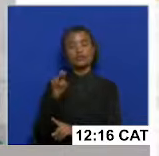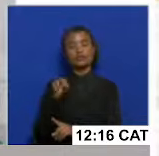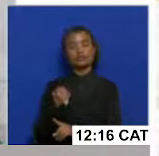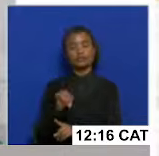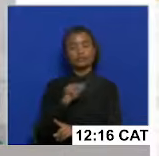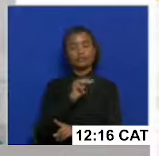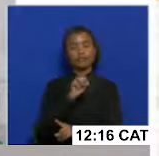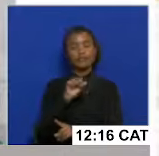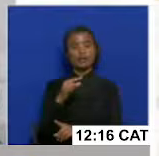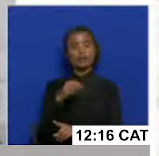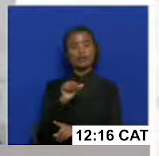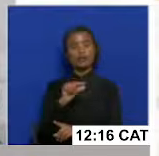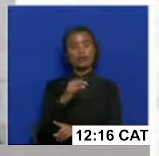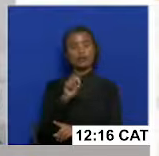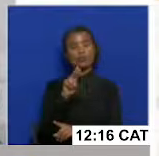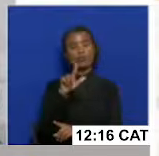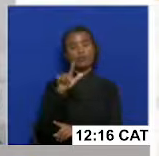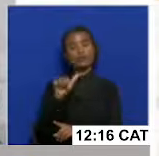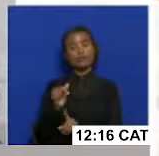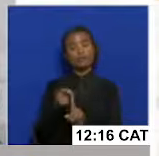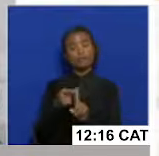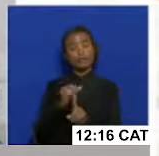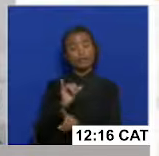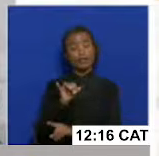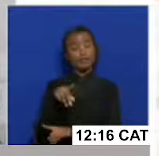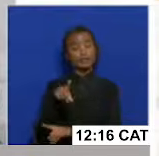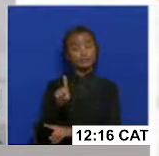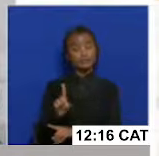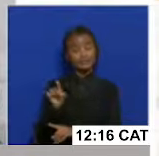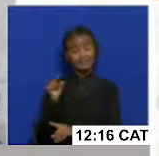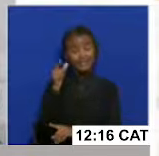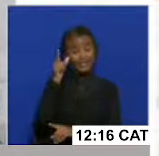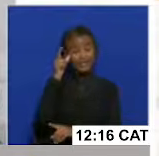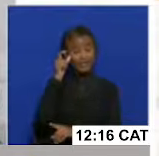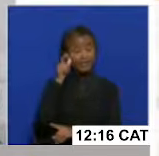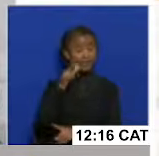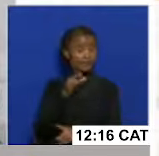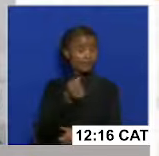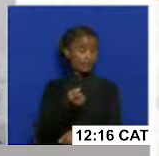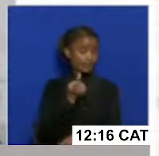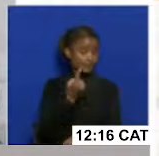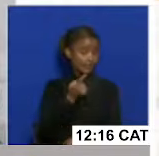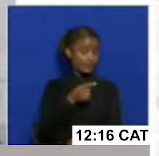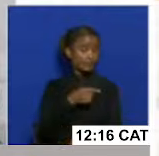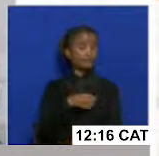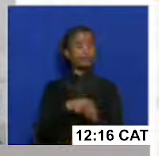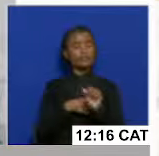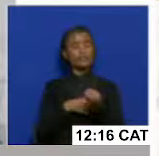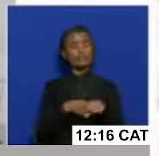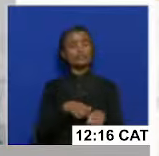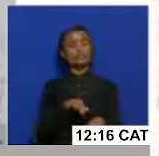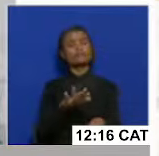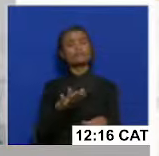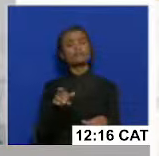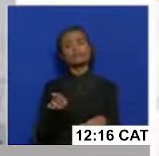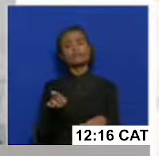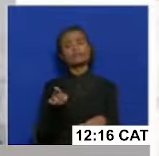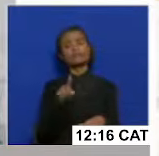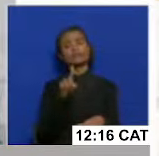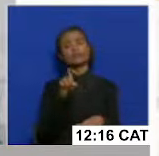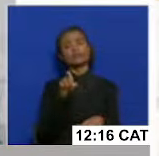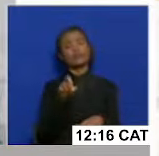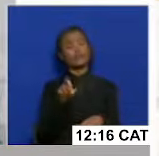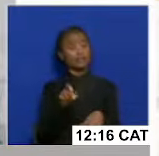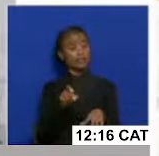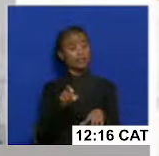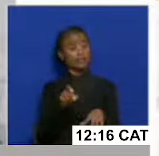Yes. And Witness K, did you get hold of Mr. Mkwanazi as Officer Cole, or as Officer